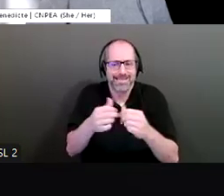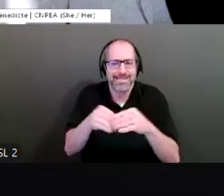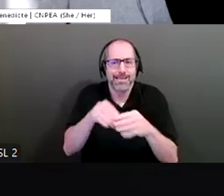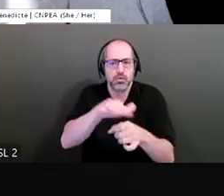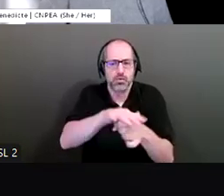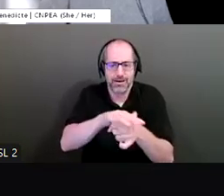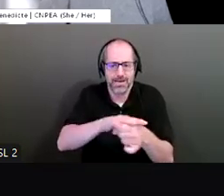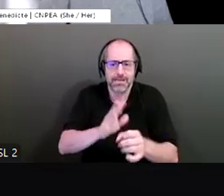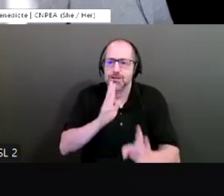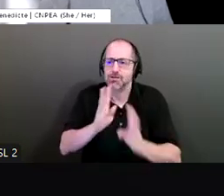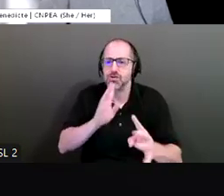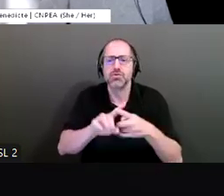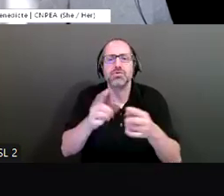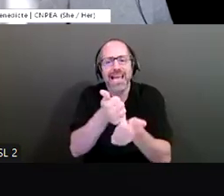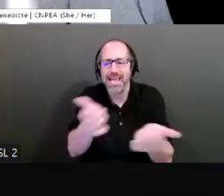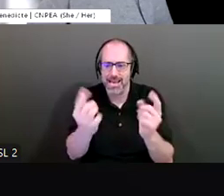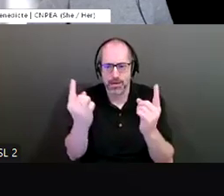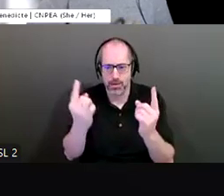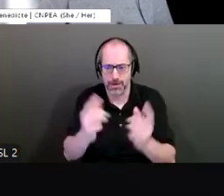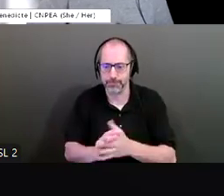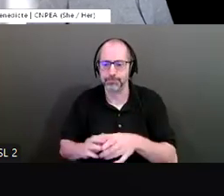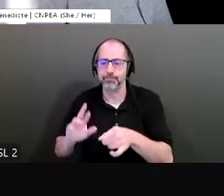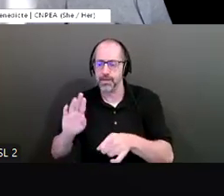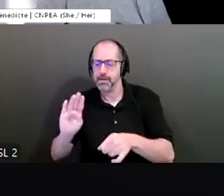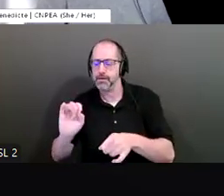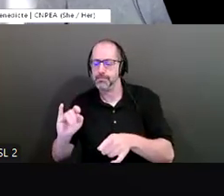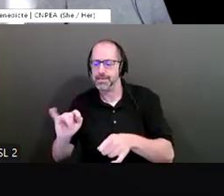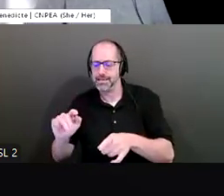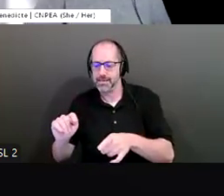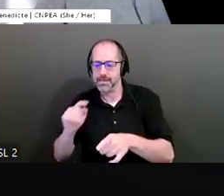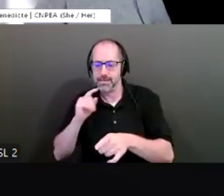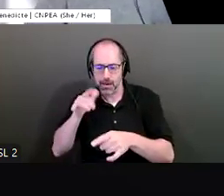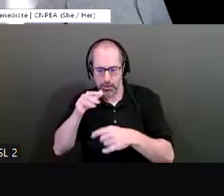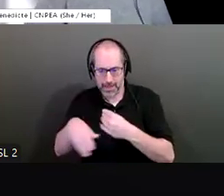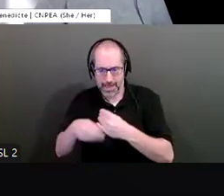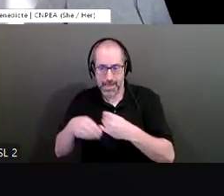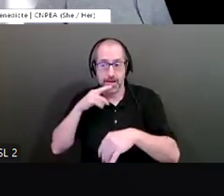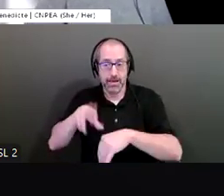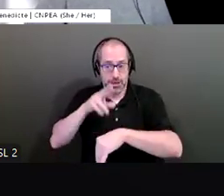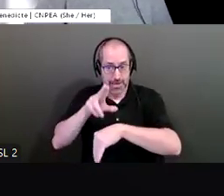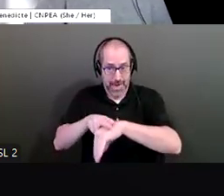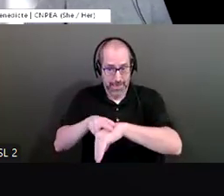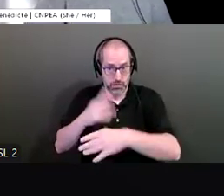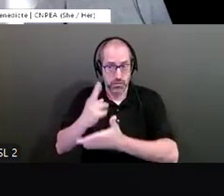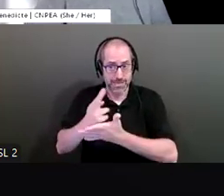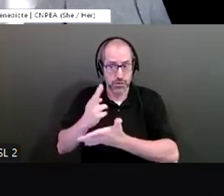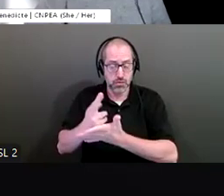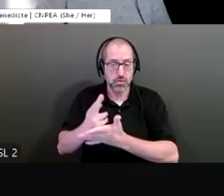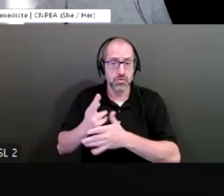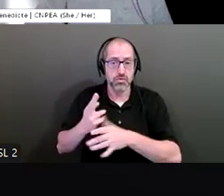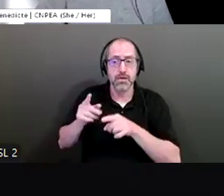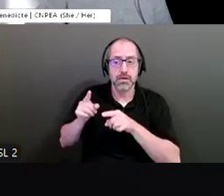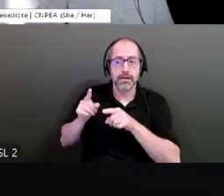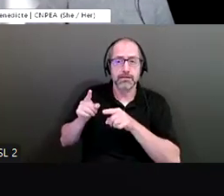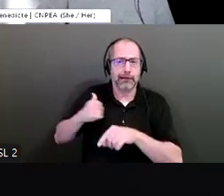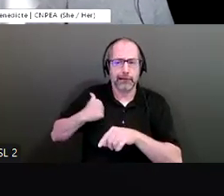anyone. Yes, and I will add to this in terms of a national resource that has been tried and